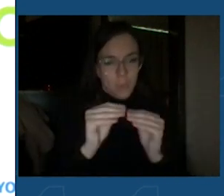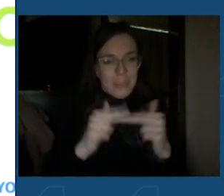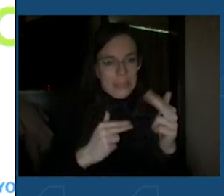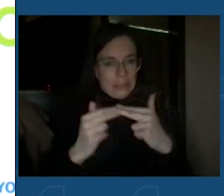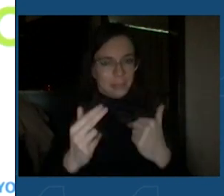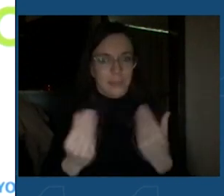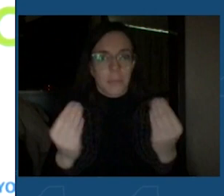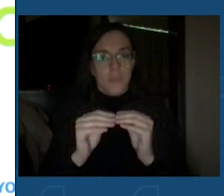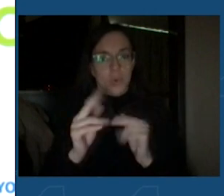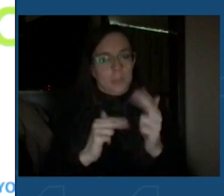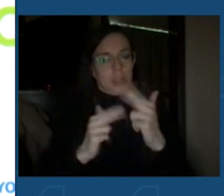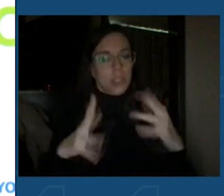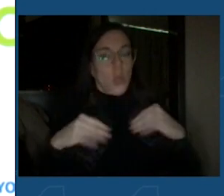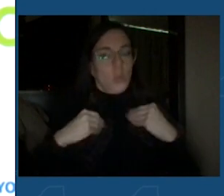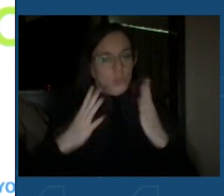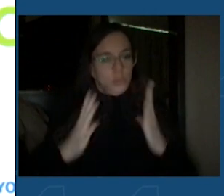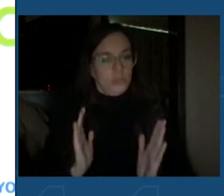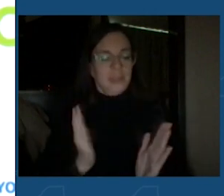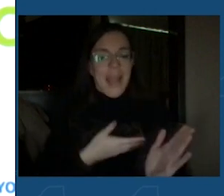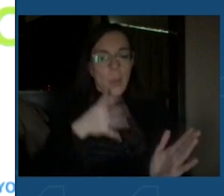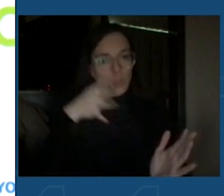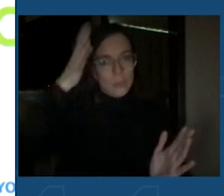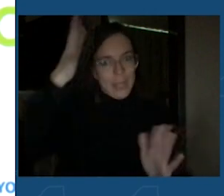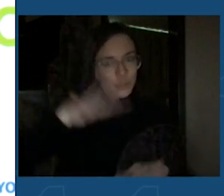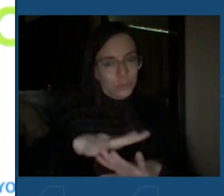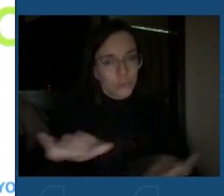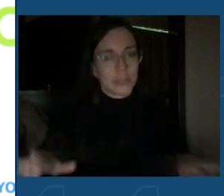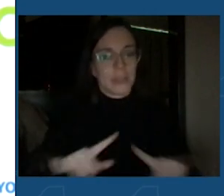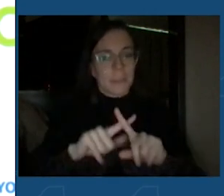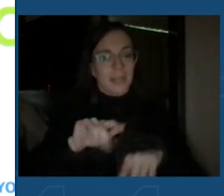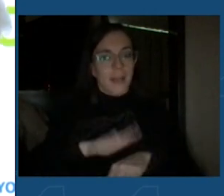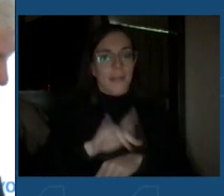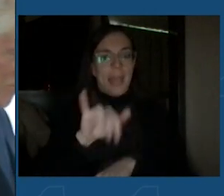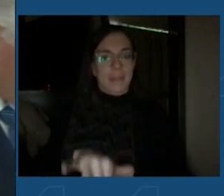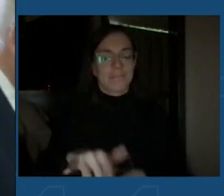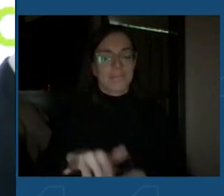Our grandchildren are depending on you. Thank you.